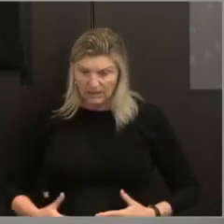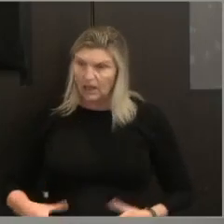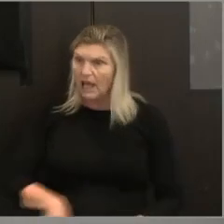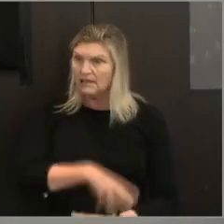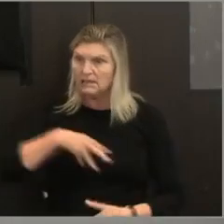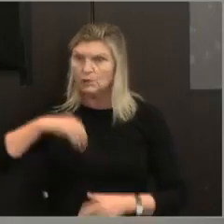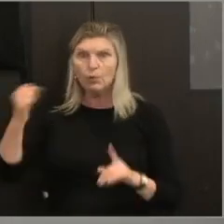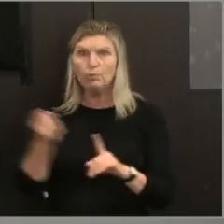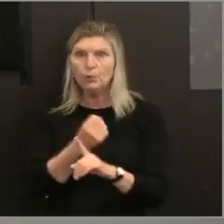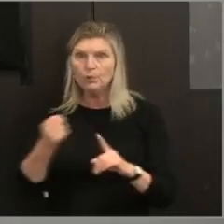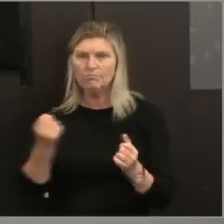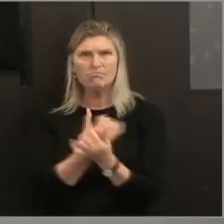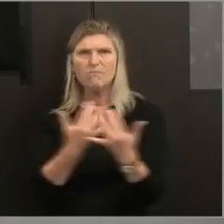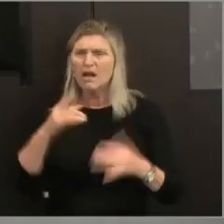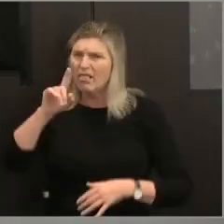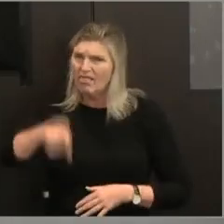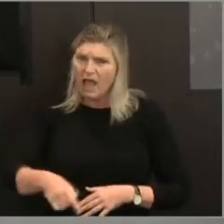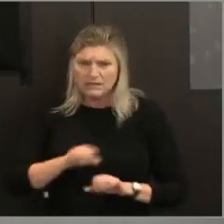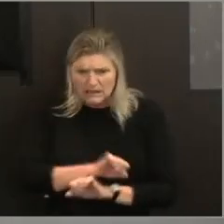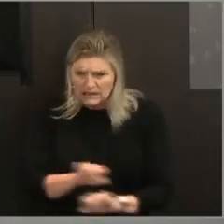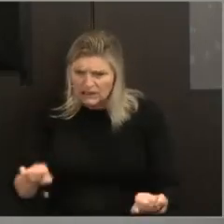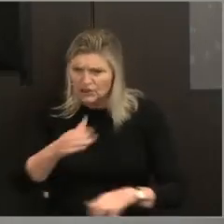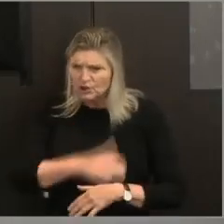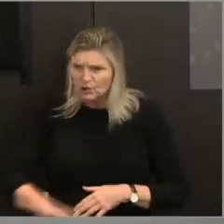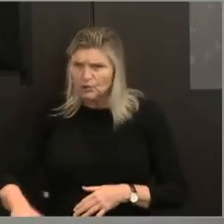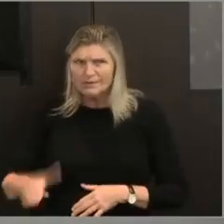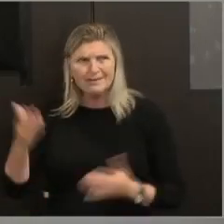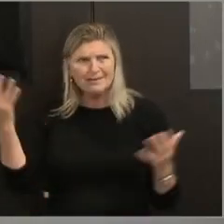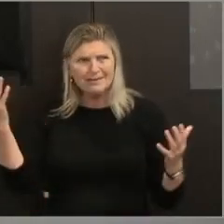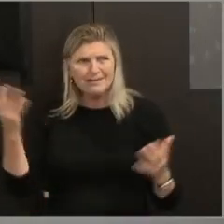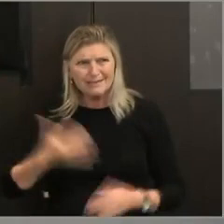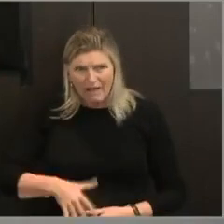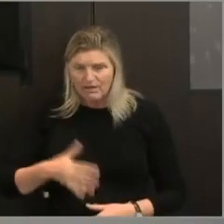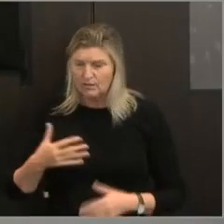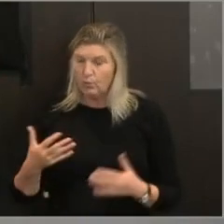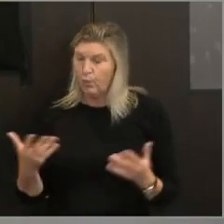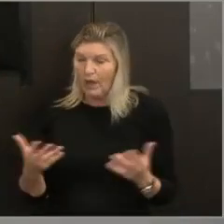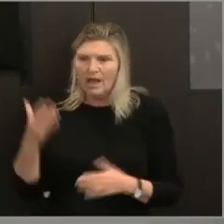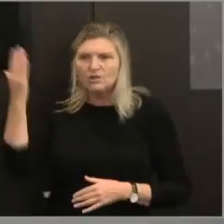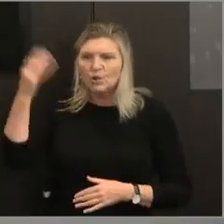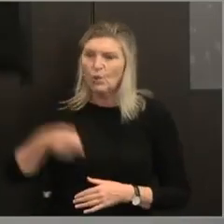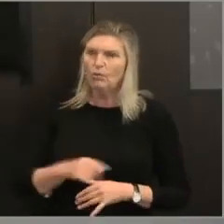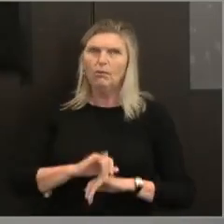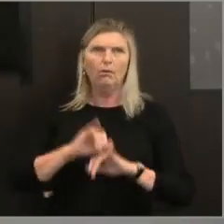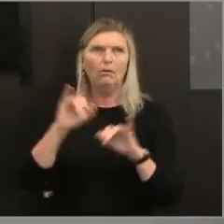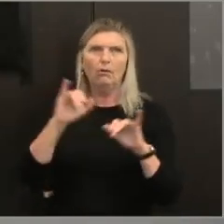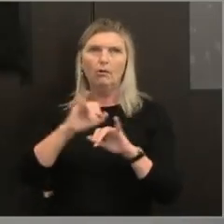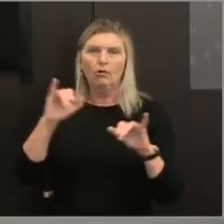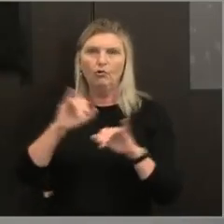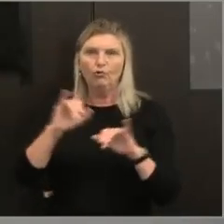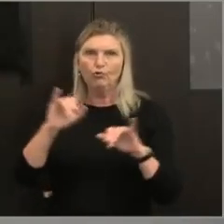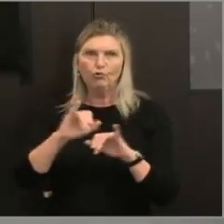consequently suffered by the thousands of Indigenous children in the schools was simply a dreadful manifestation of